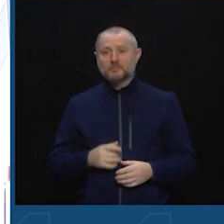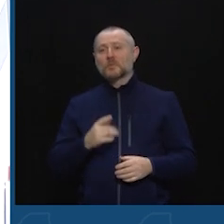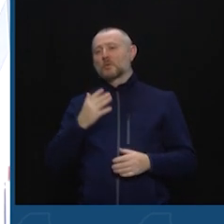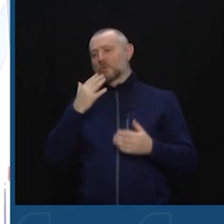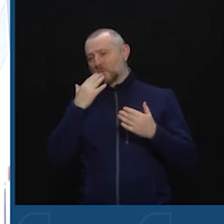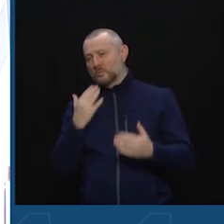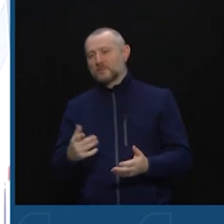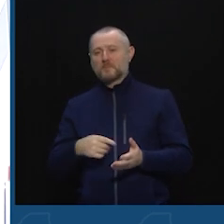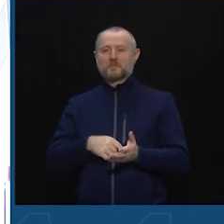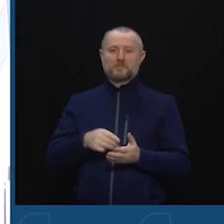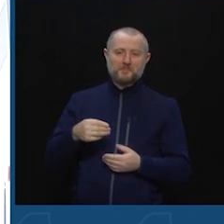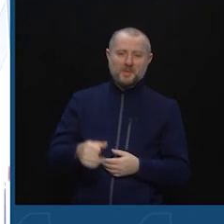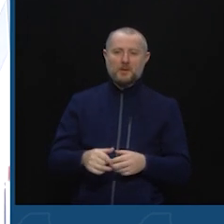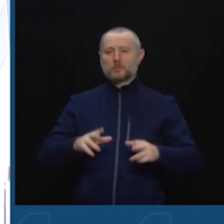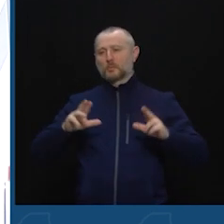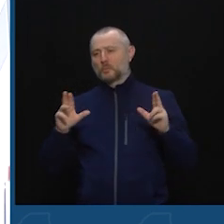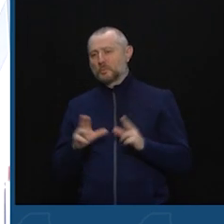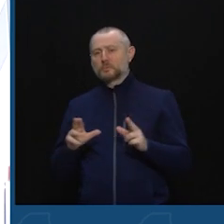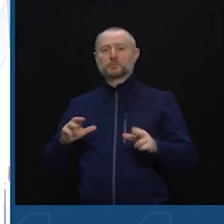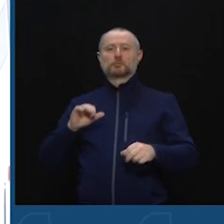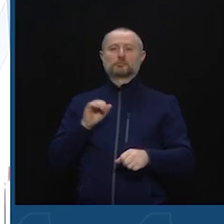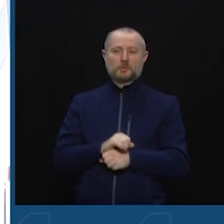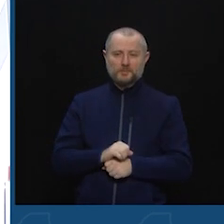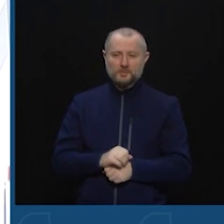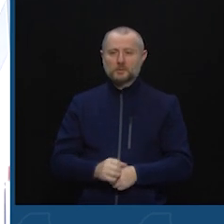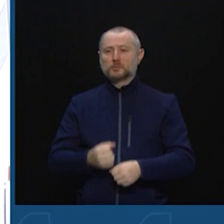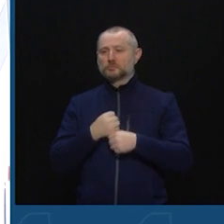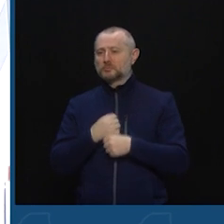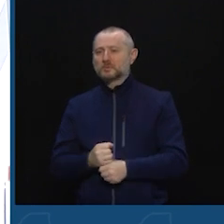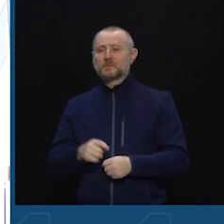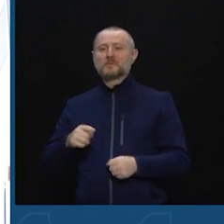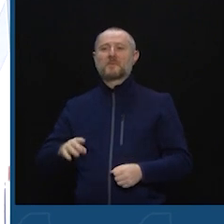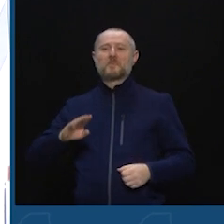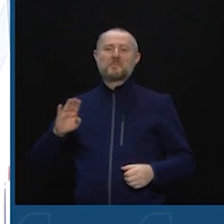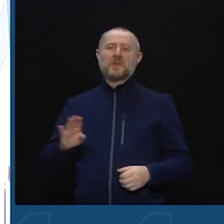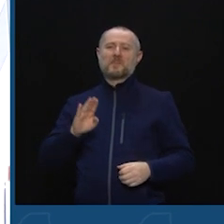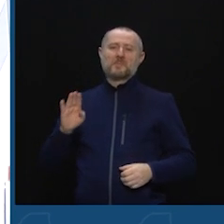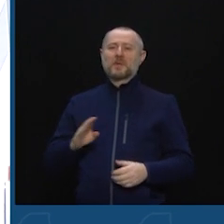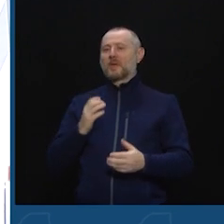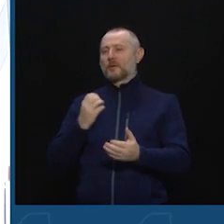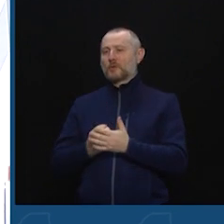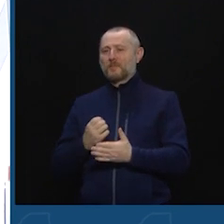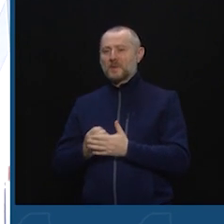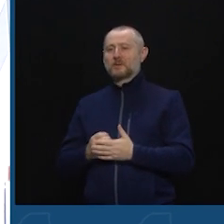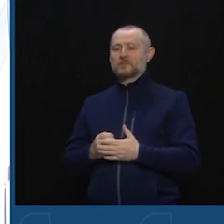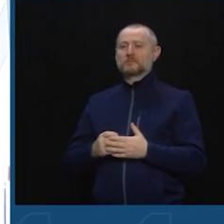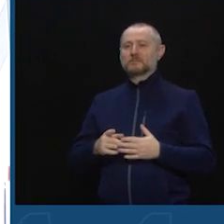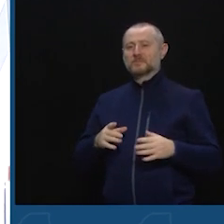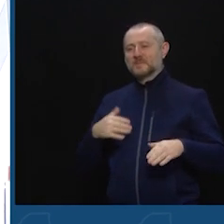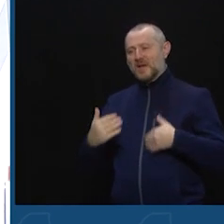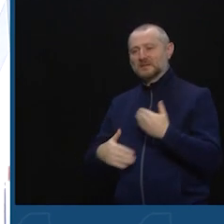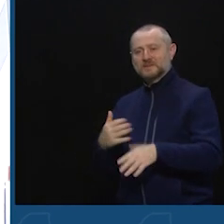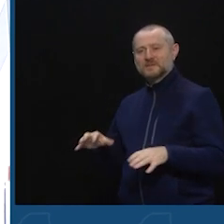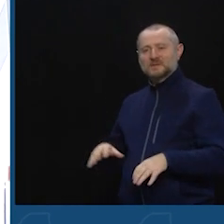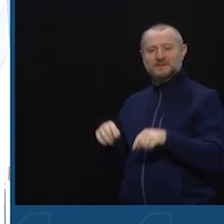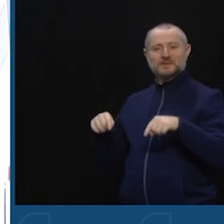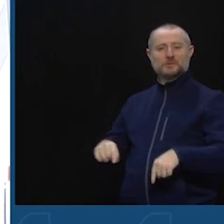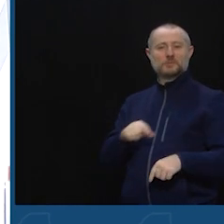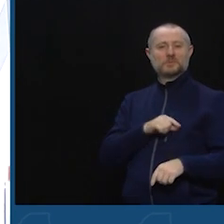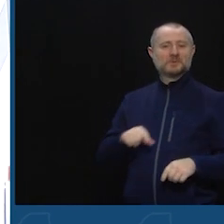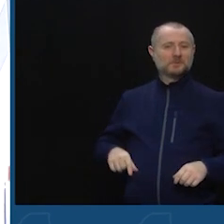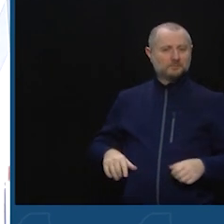paying union jobs which generate billions of dollars in economic activity right here in